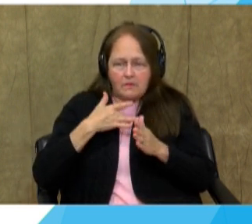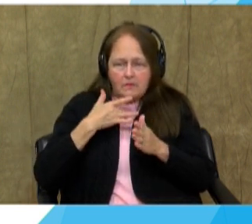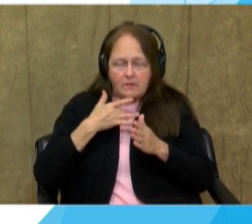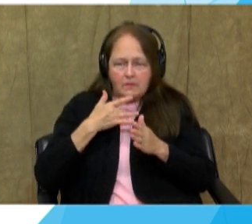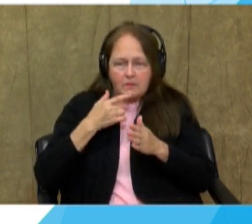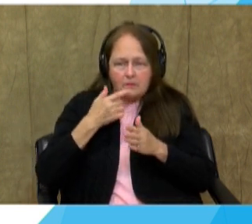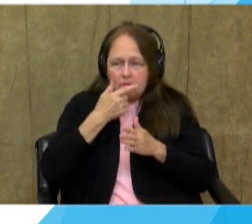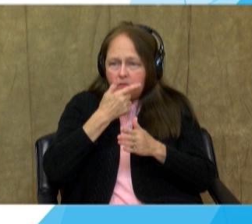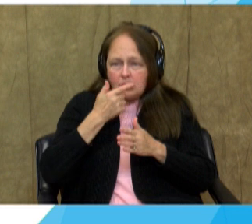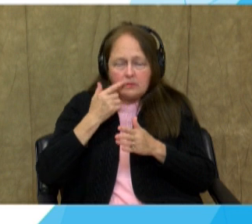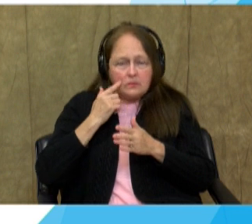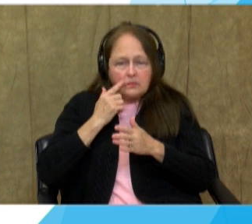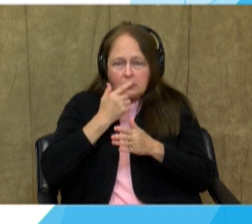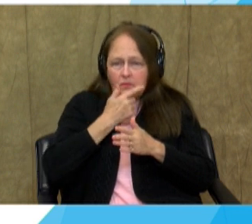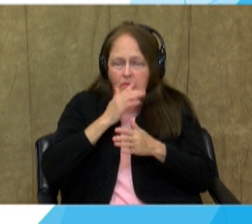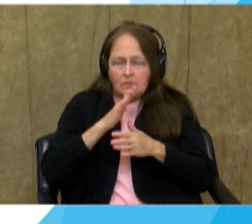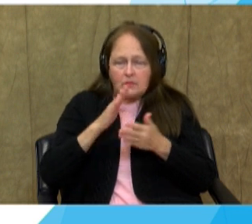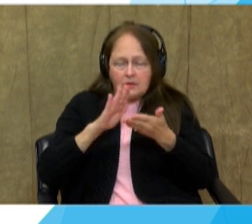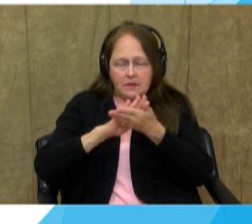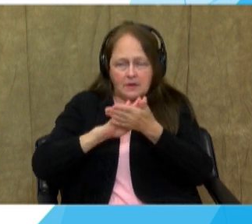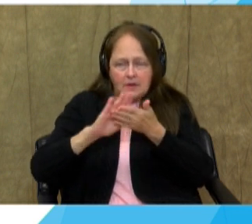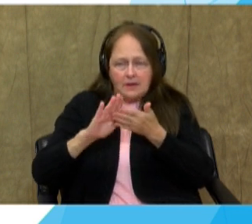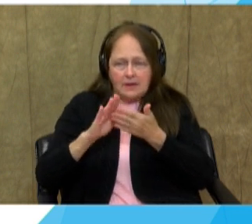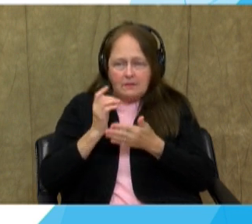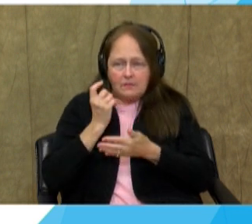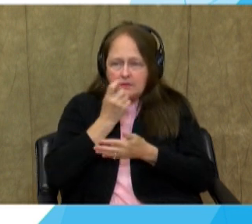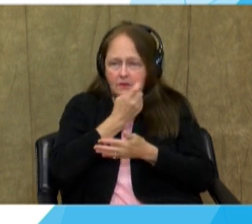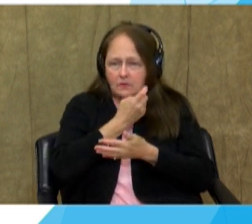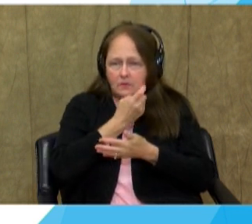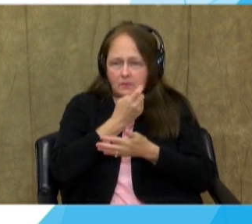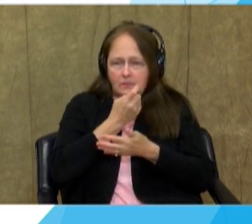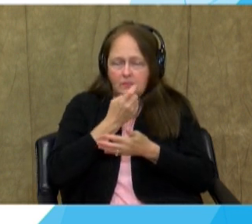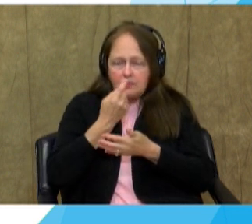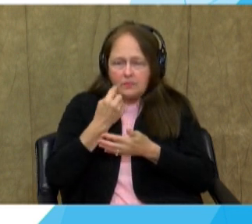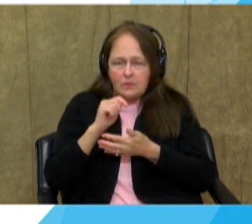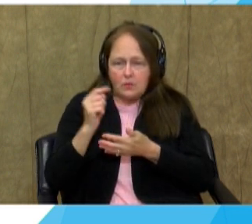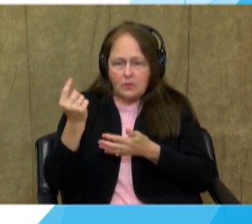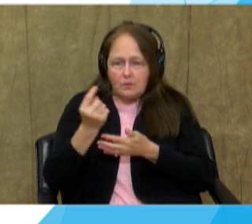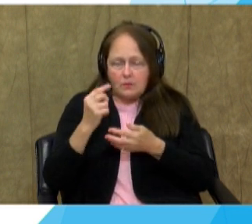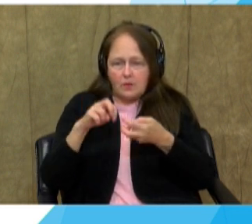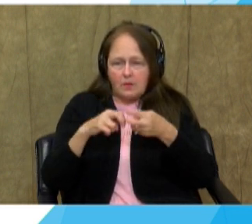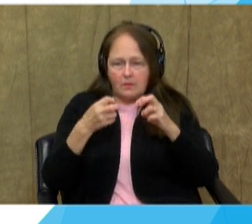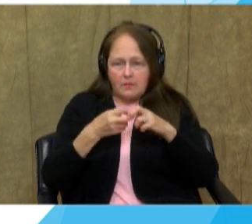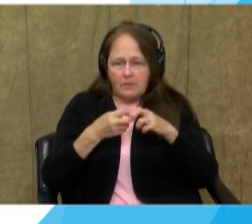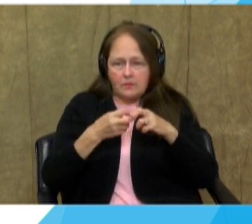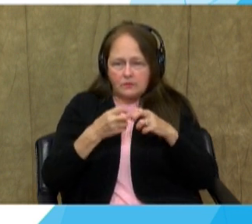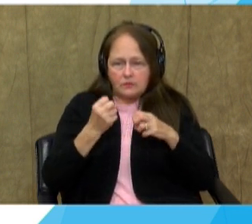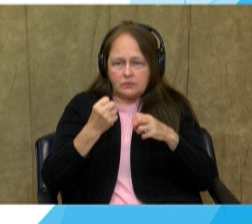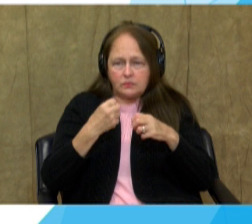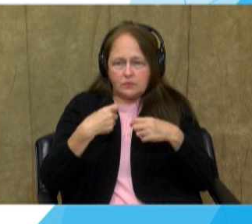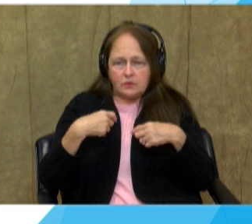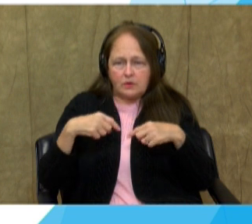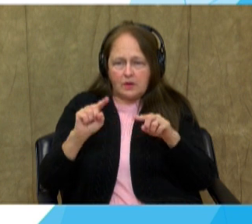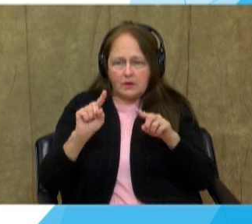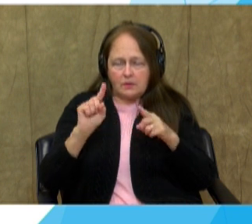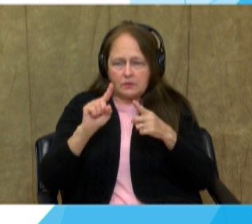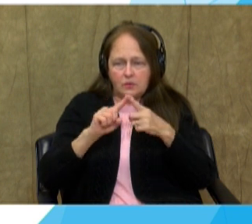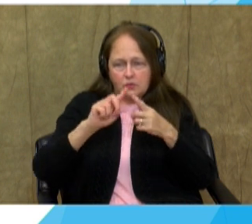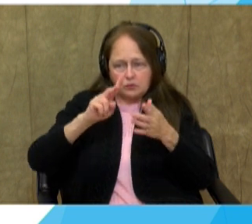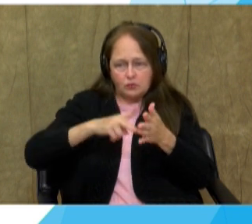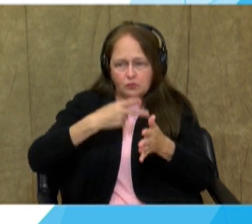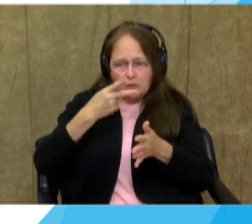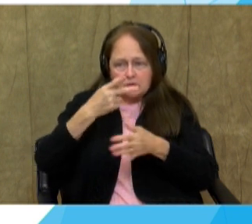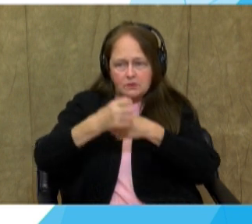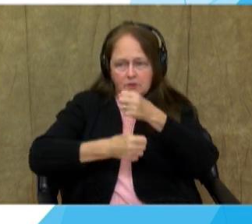her tongue across her clean teeth. The only problem was that she only got to